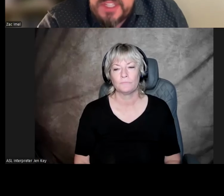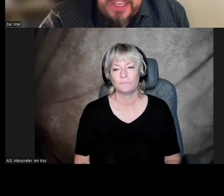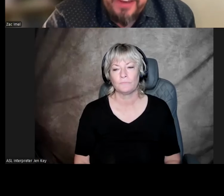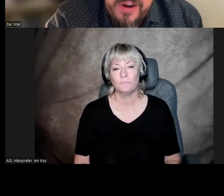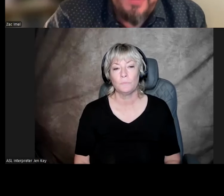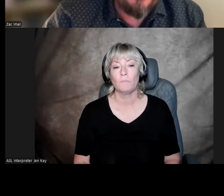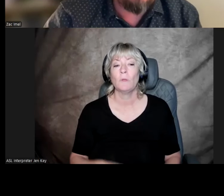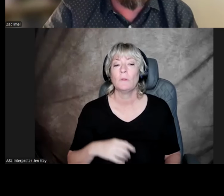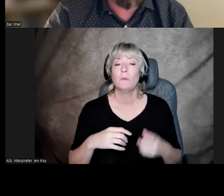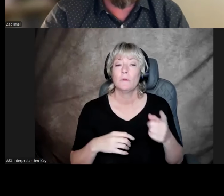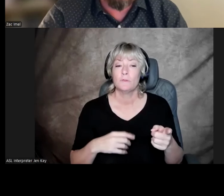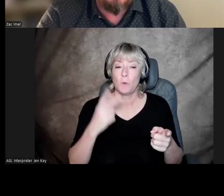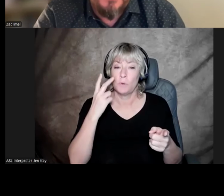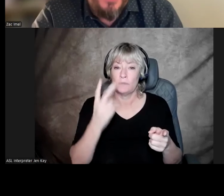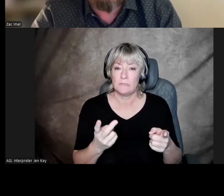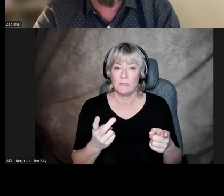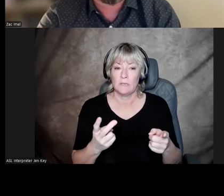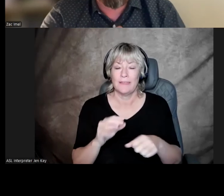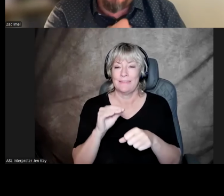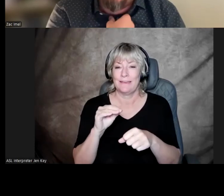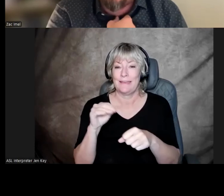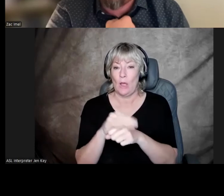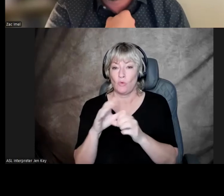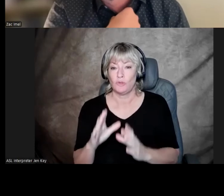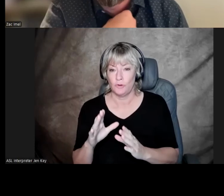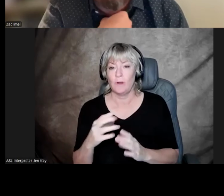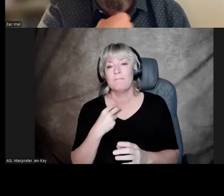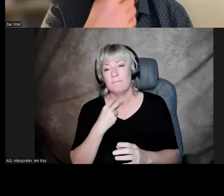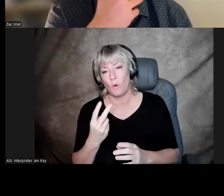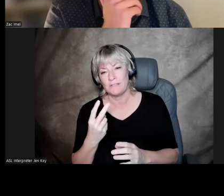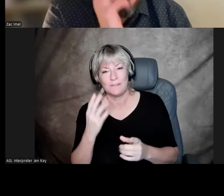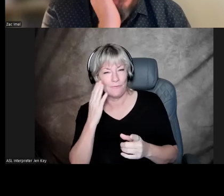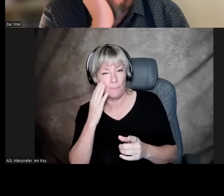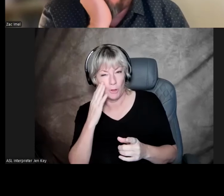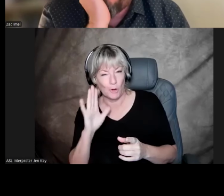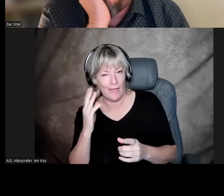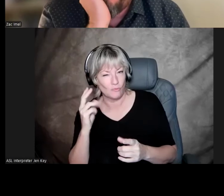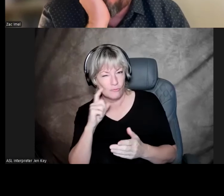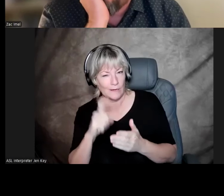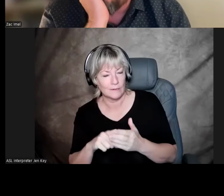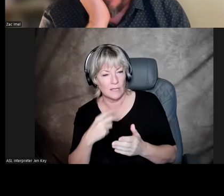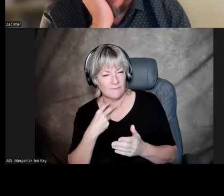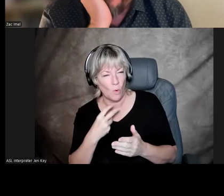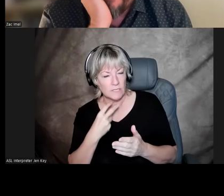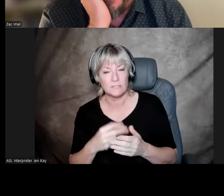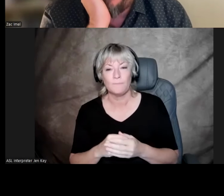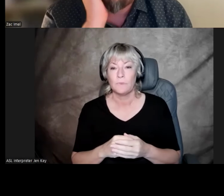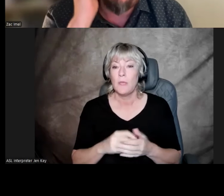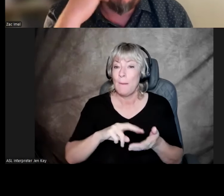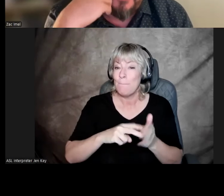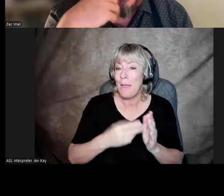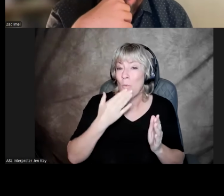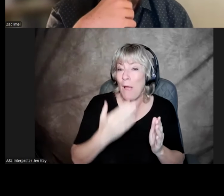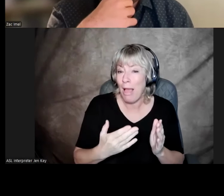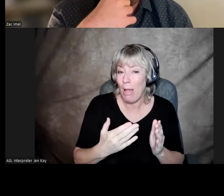So what you see here is our counselor here, who his voice might be familiar to some of you, was well-meaning, but ended up